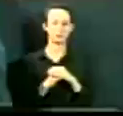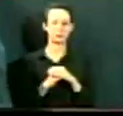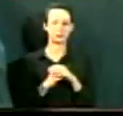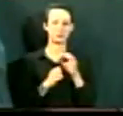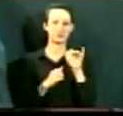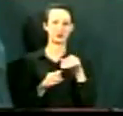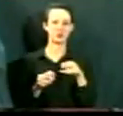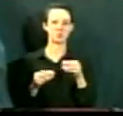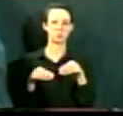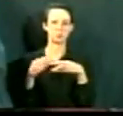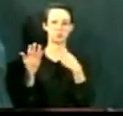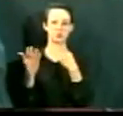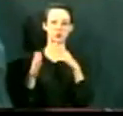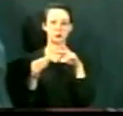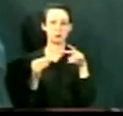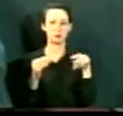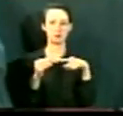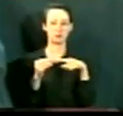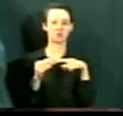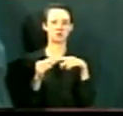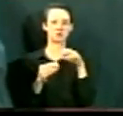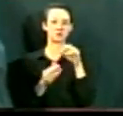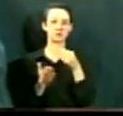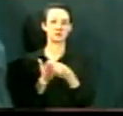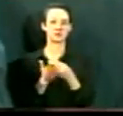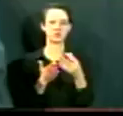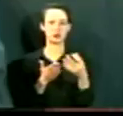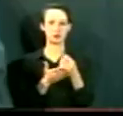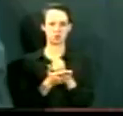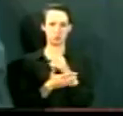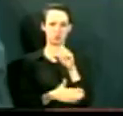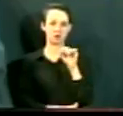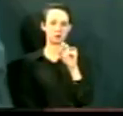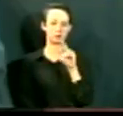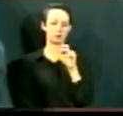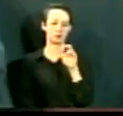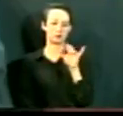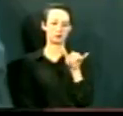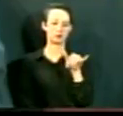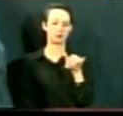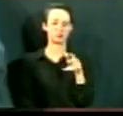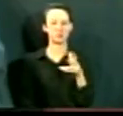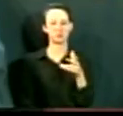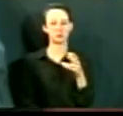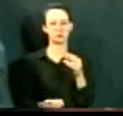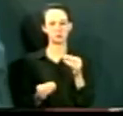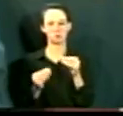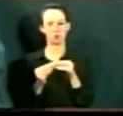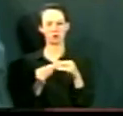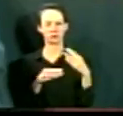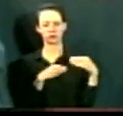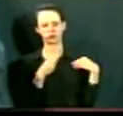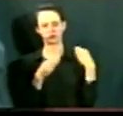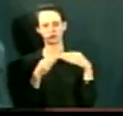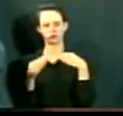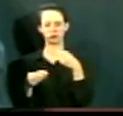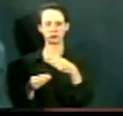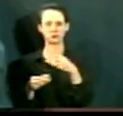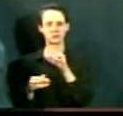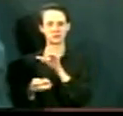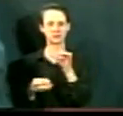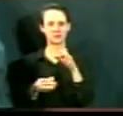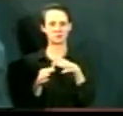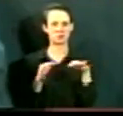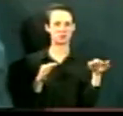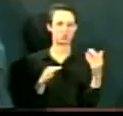provision about salary is mostly a carryover from the same language